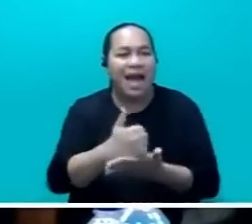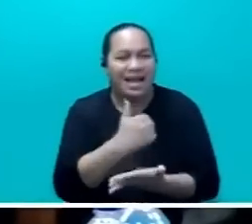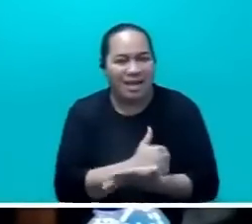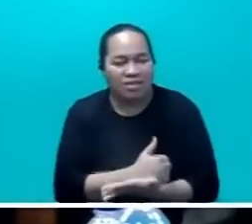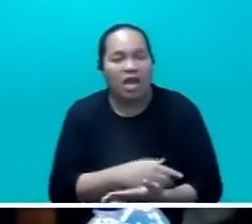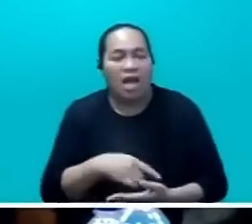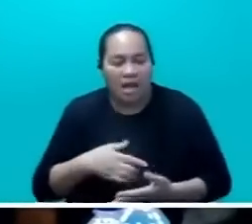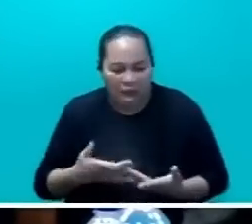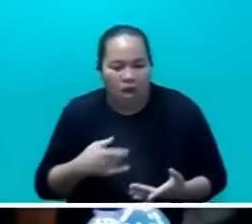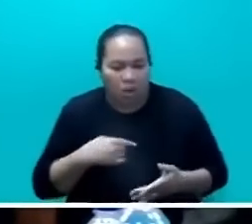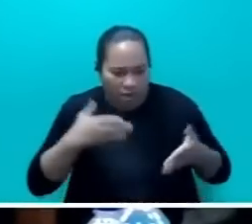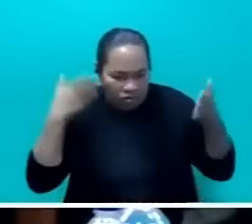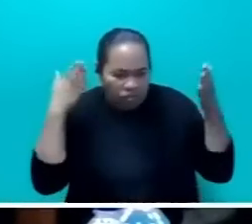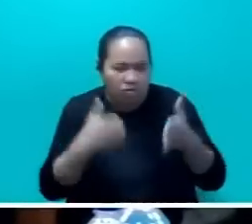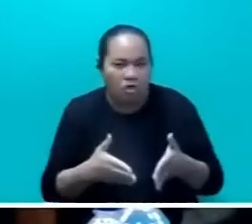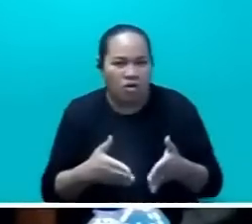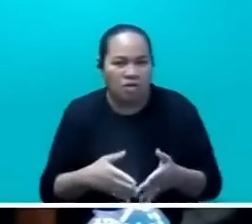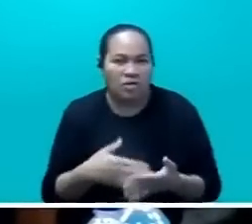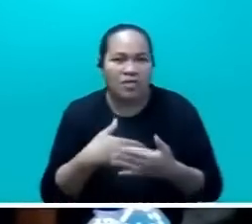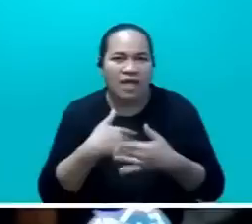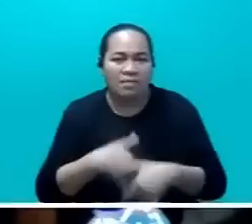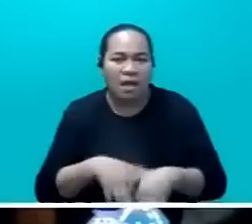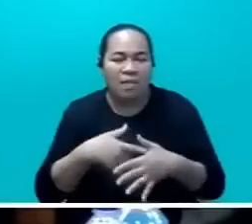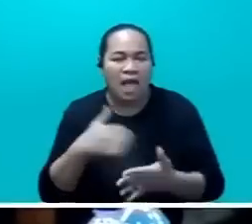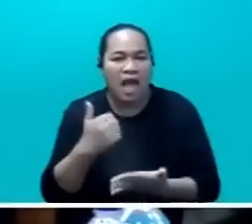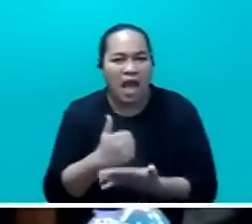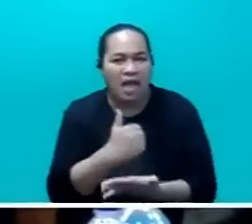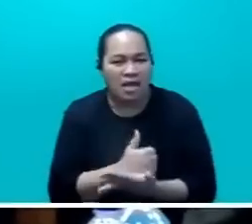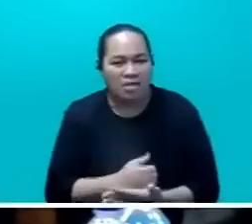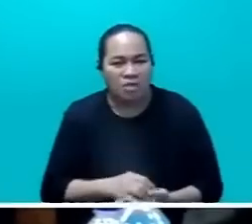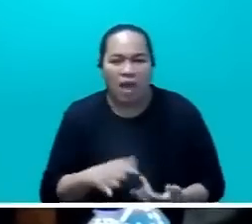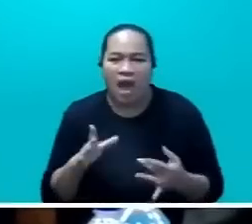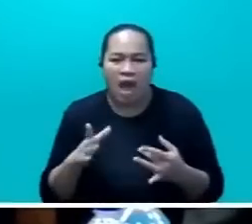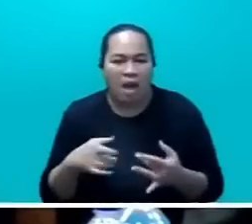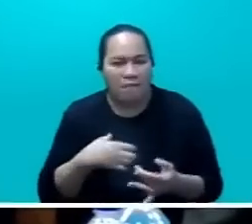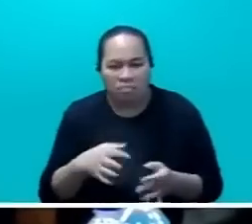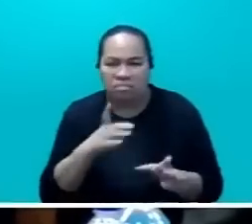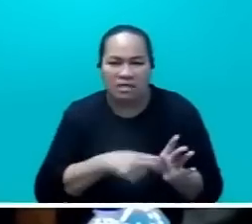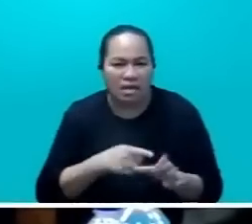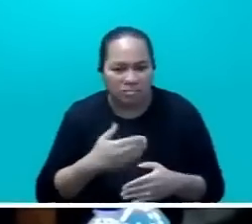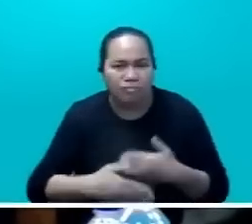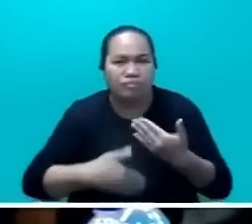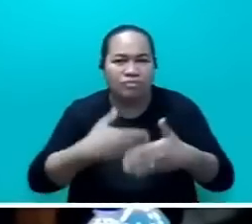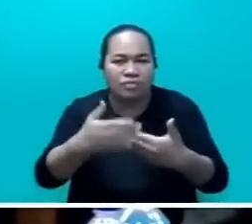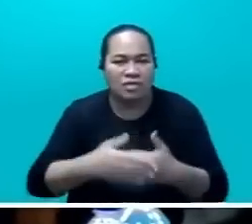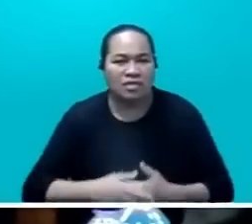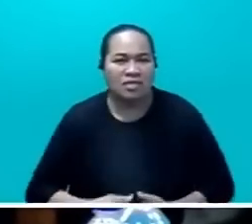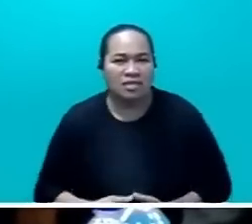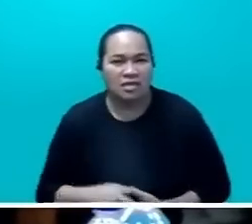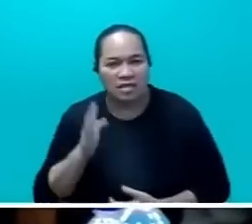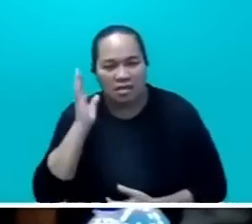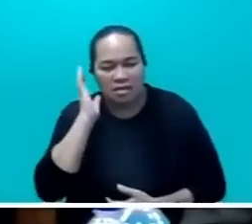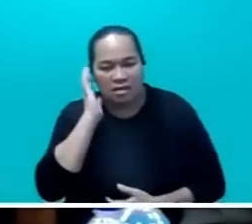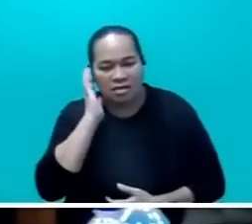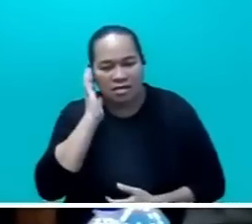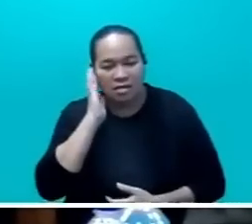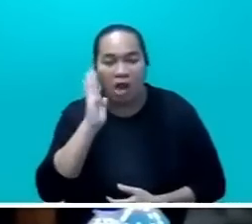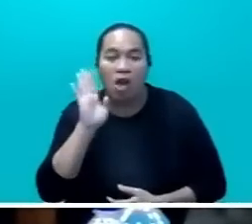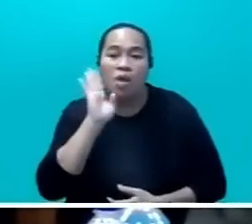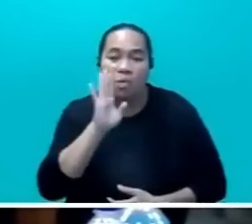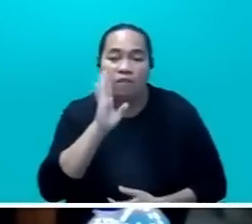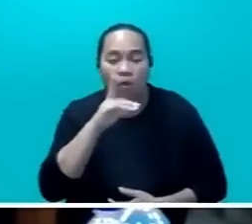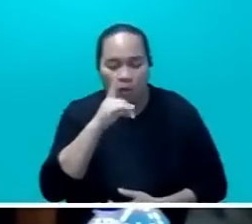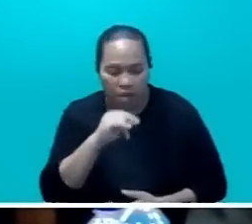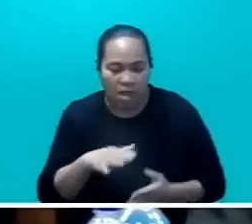with it for maybe another few years before we